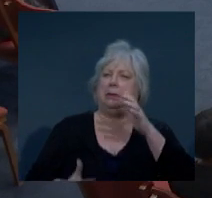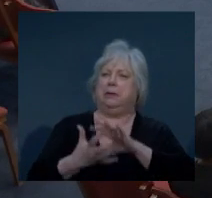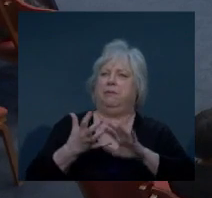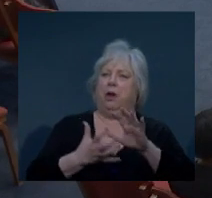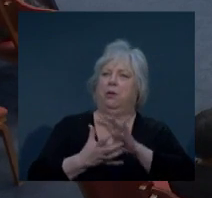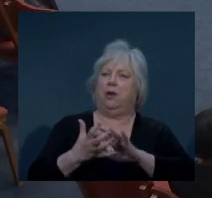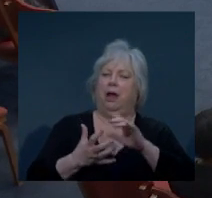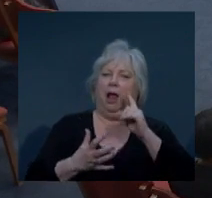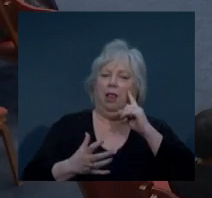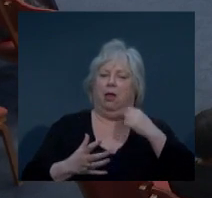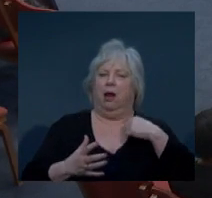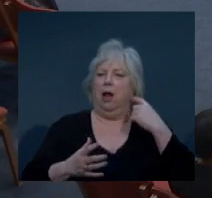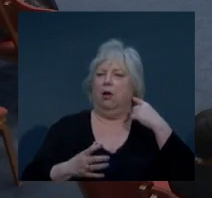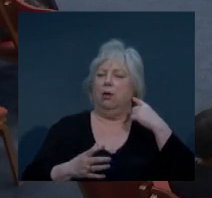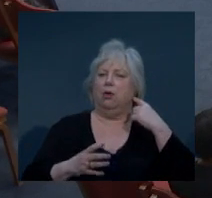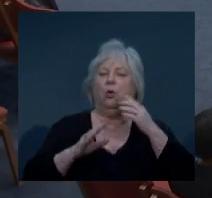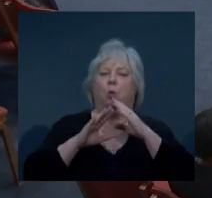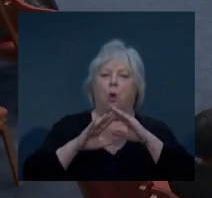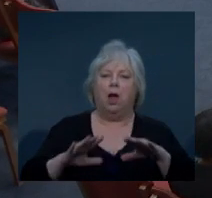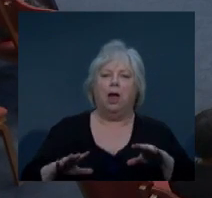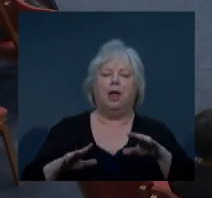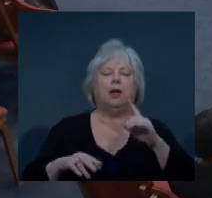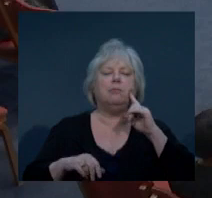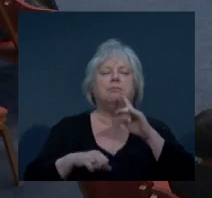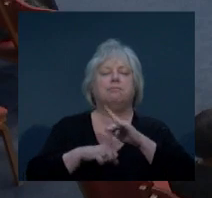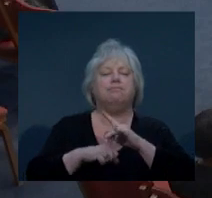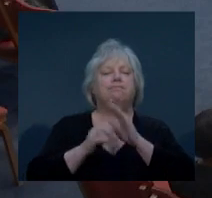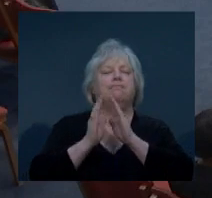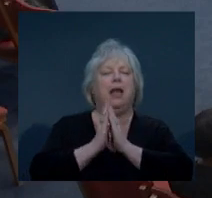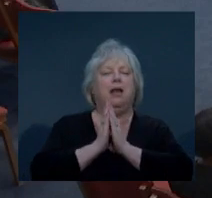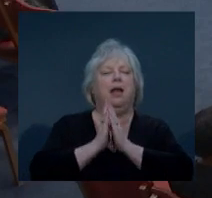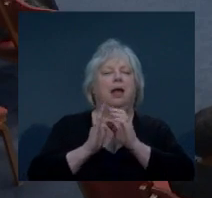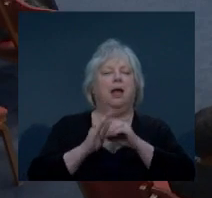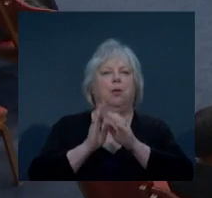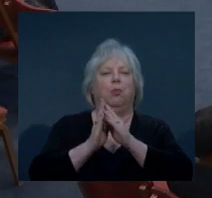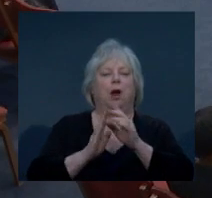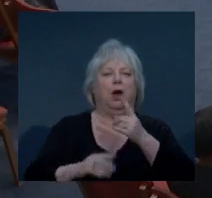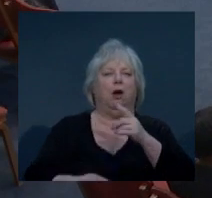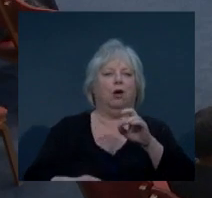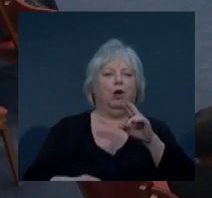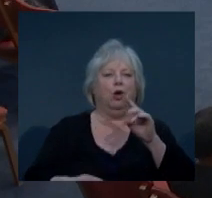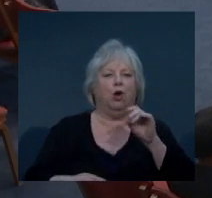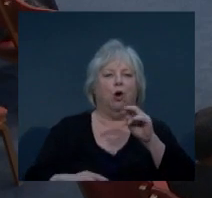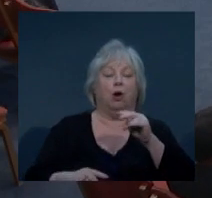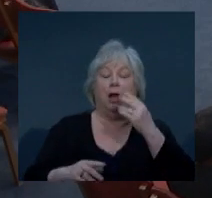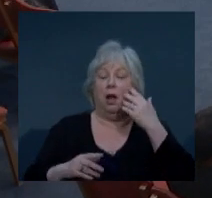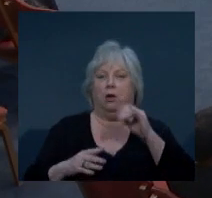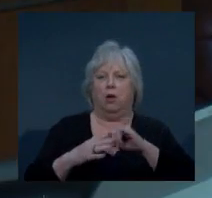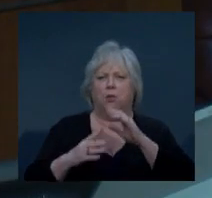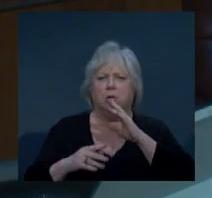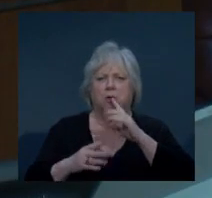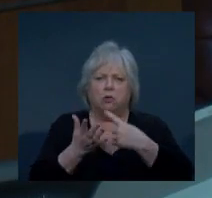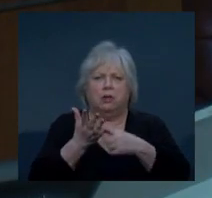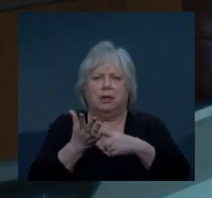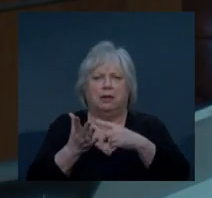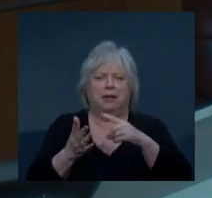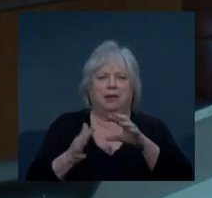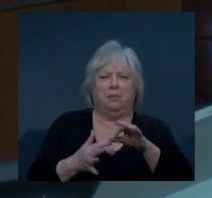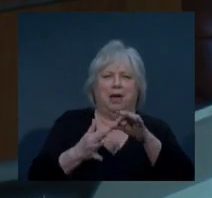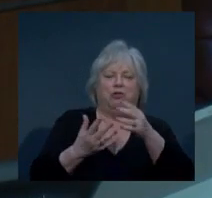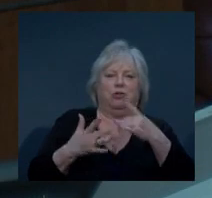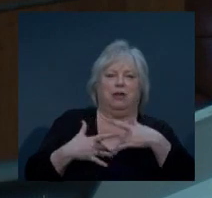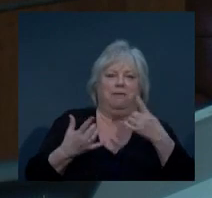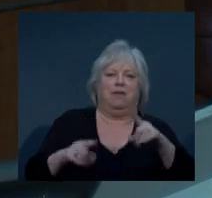confused. I thought I heard quiet meditation in a prayer garden. I didn't know I was talking about special events or having church